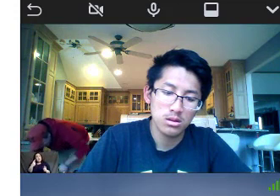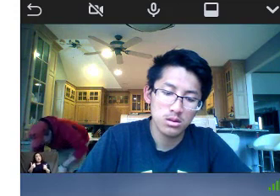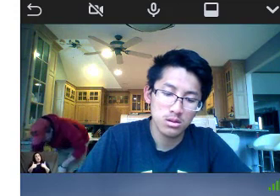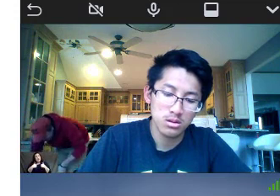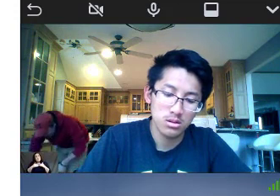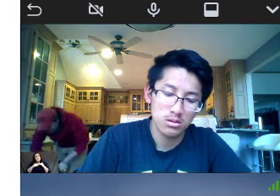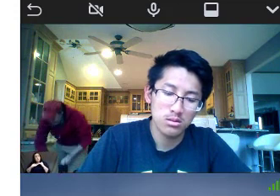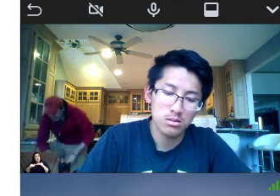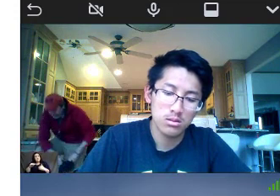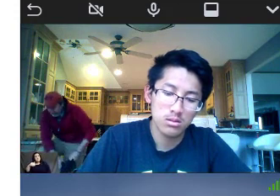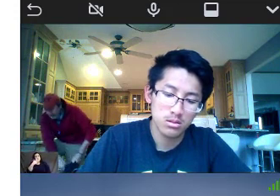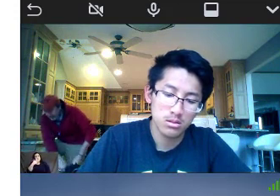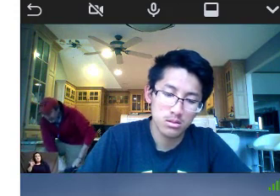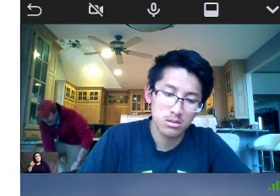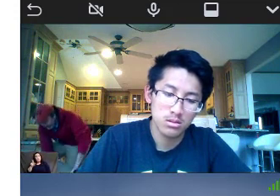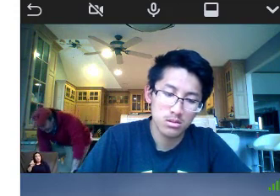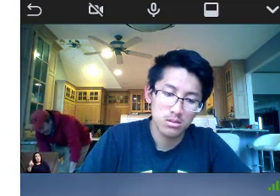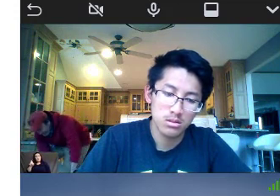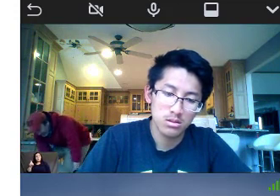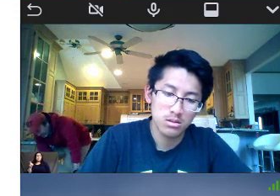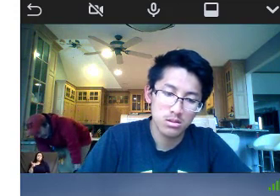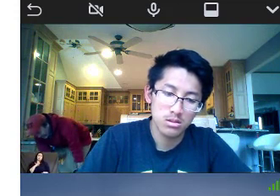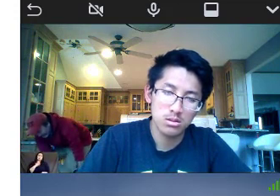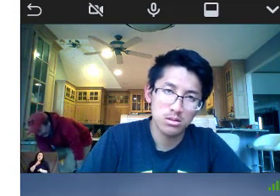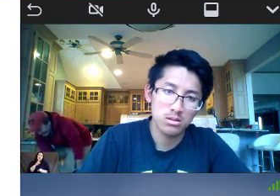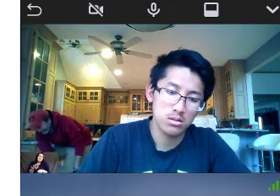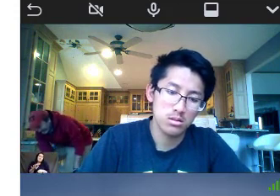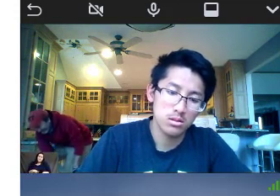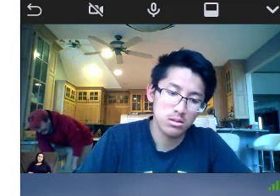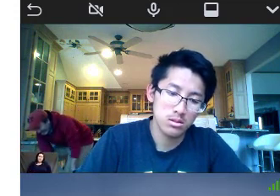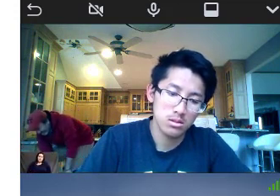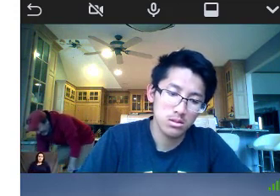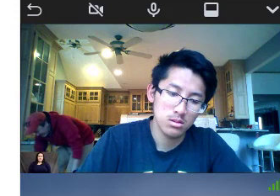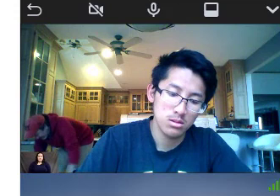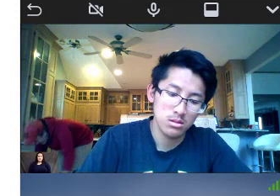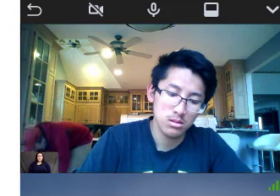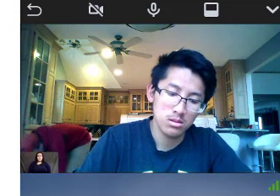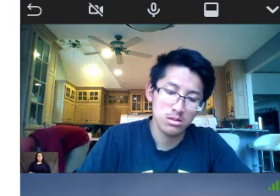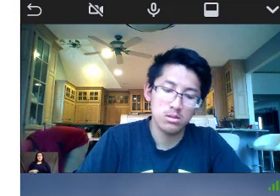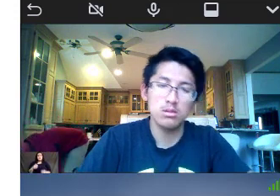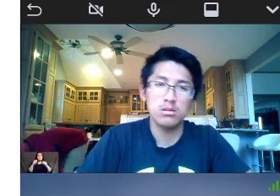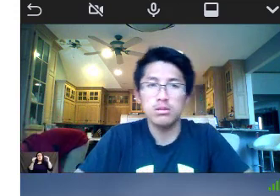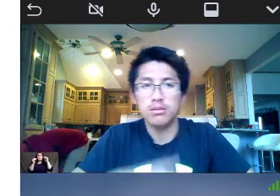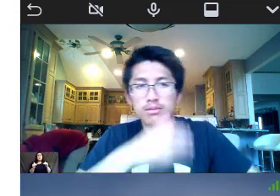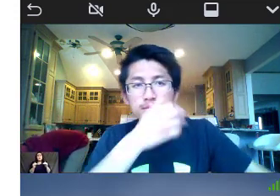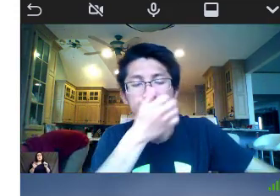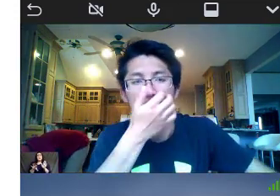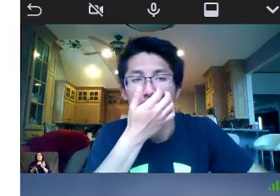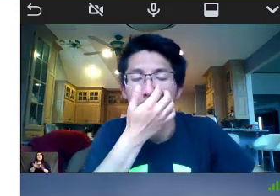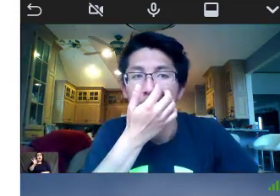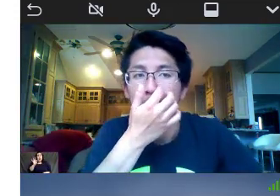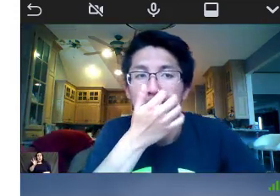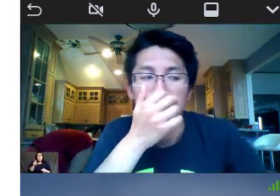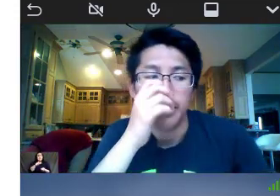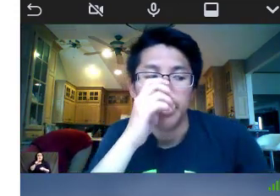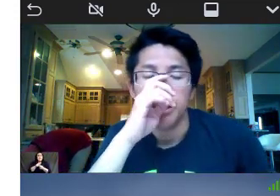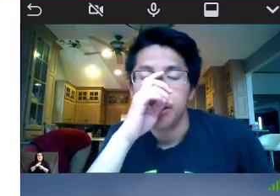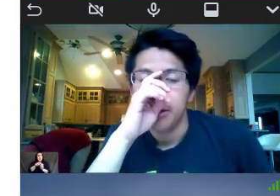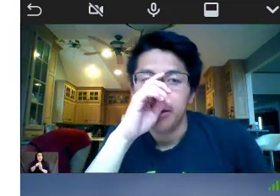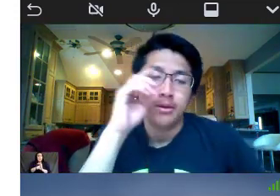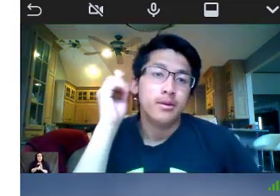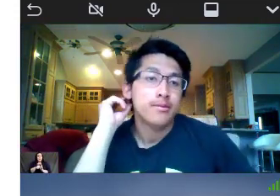After we know the geometry, we'll find relative properties of the fluid at an appropriate temperature. For